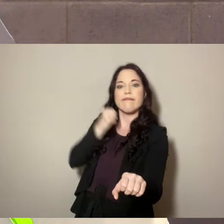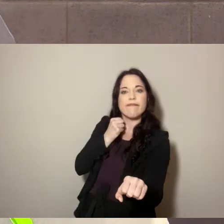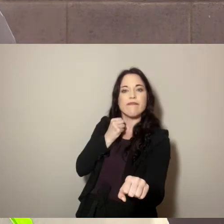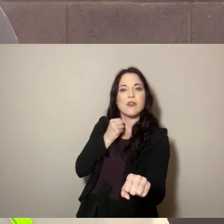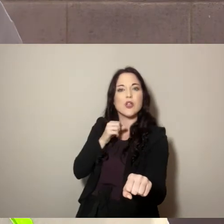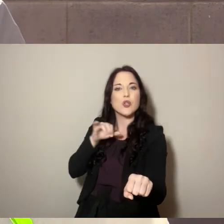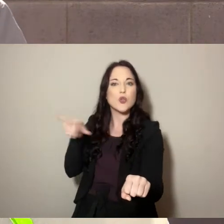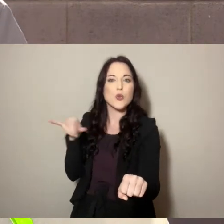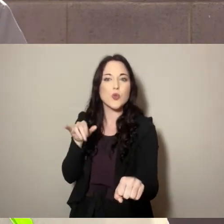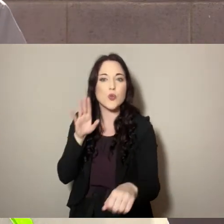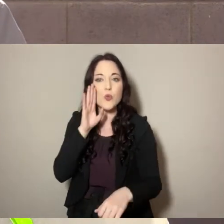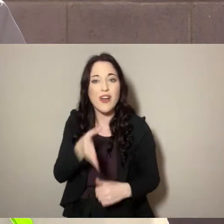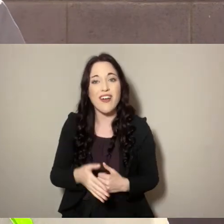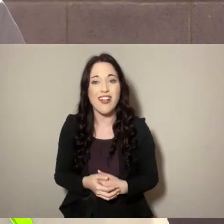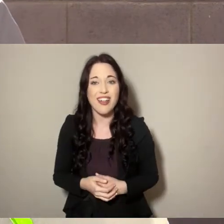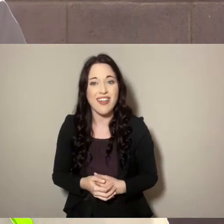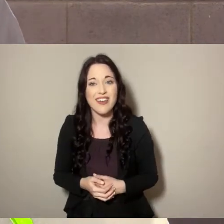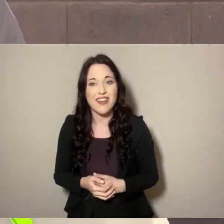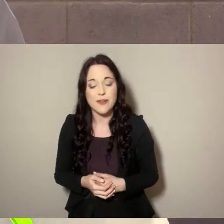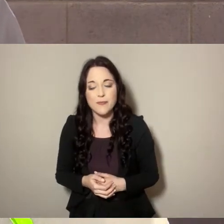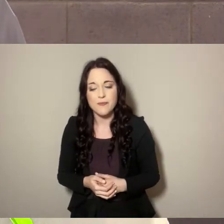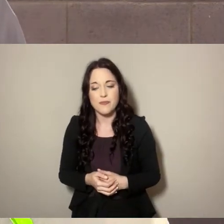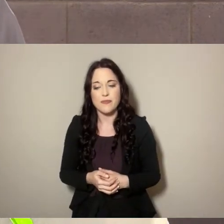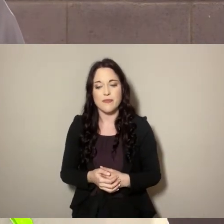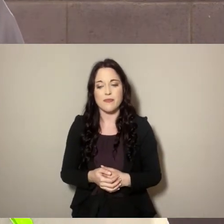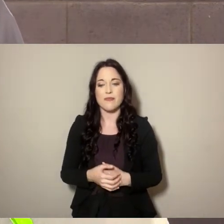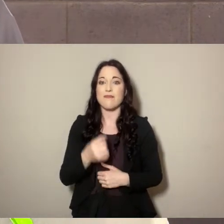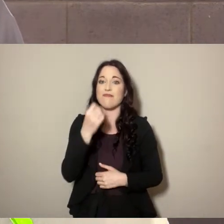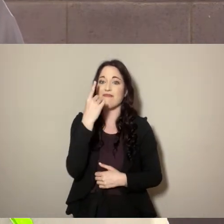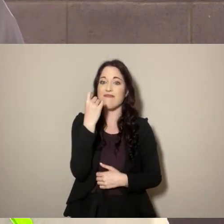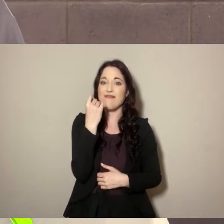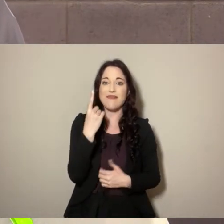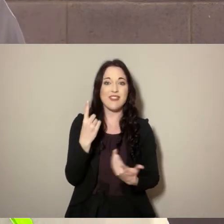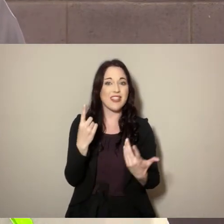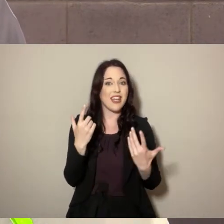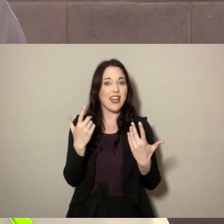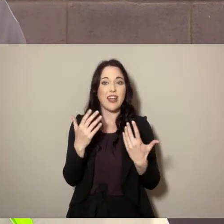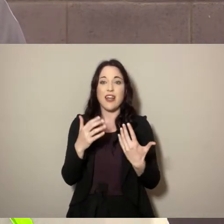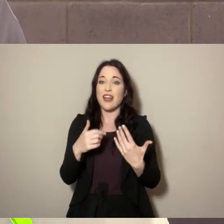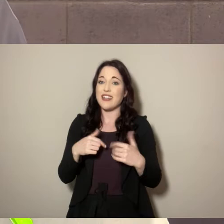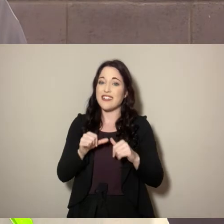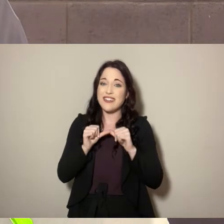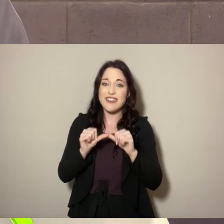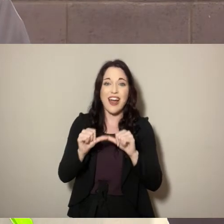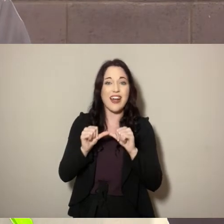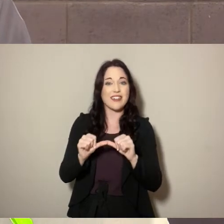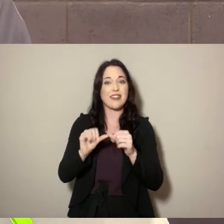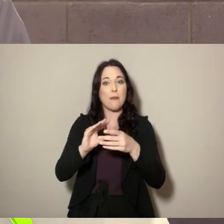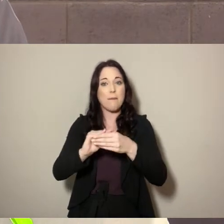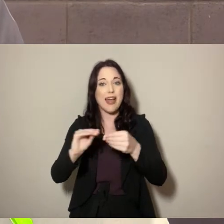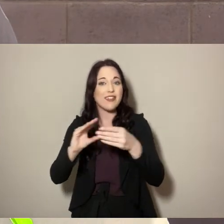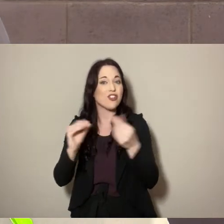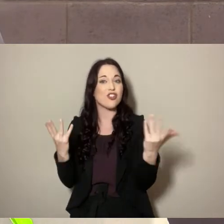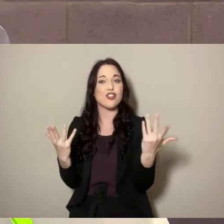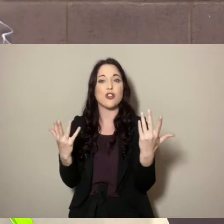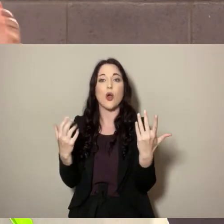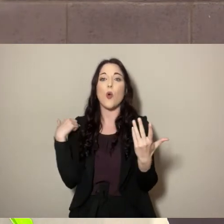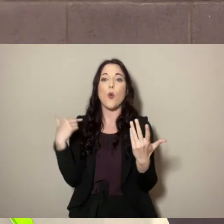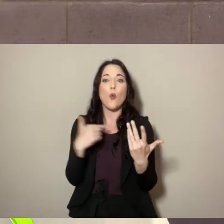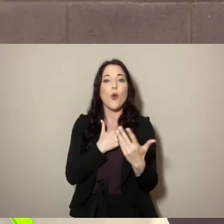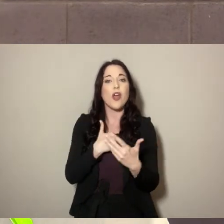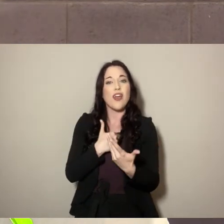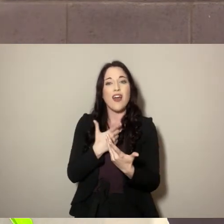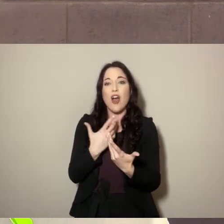This is an incomplete message today for an incomplete series. We are called to bring heaven to earth for